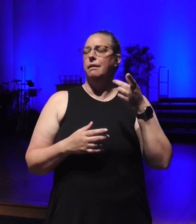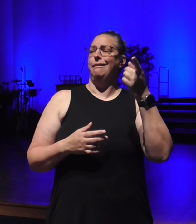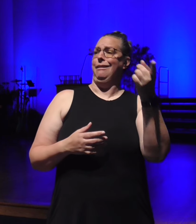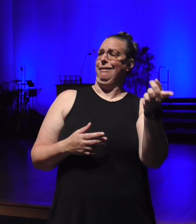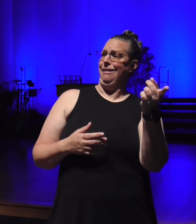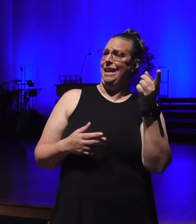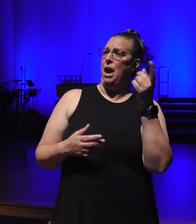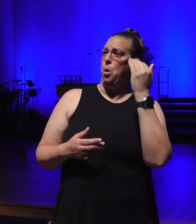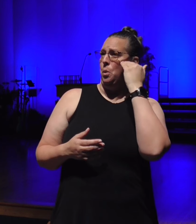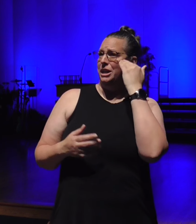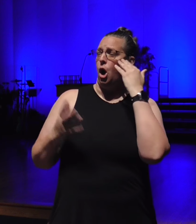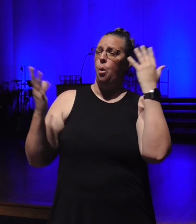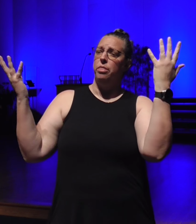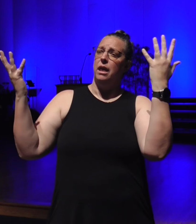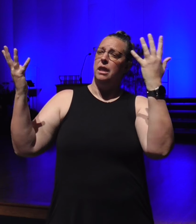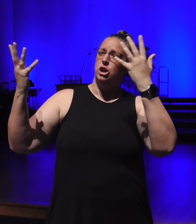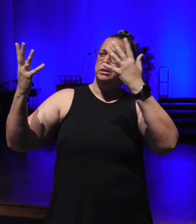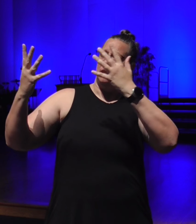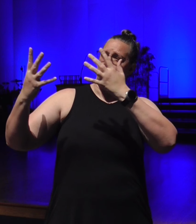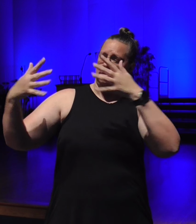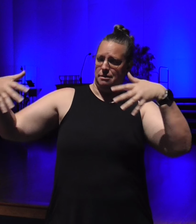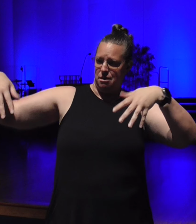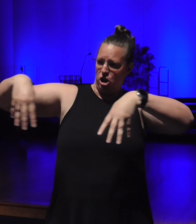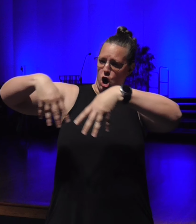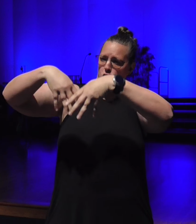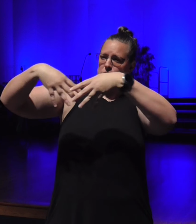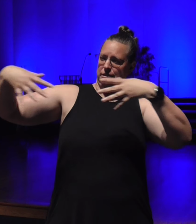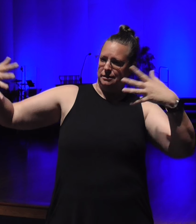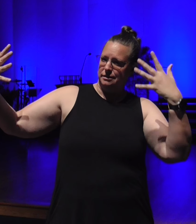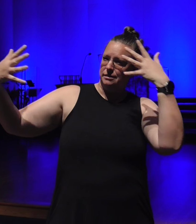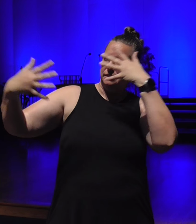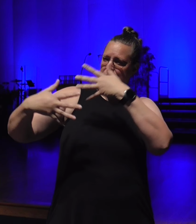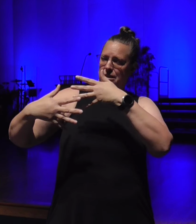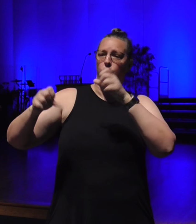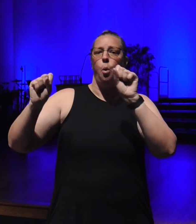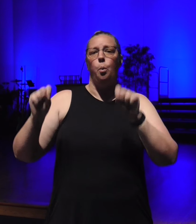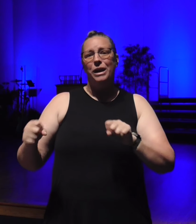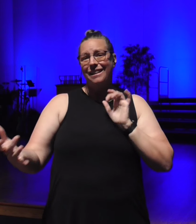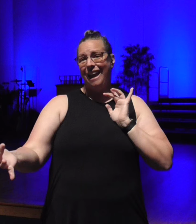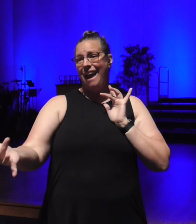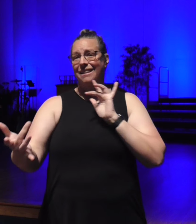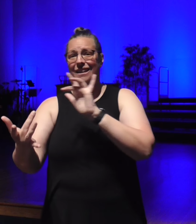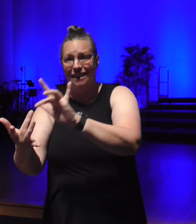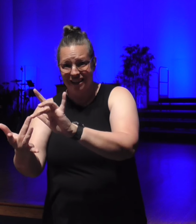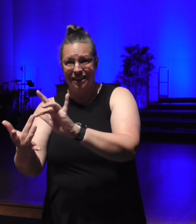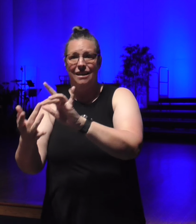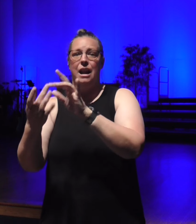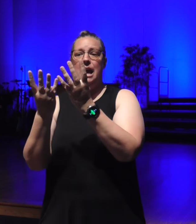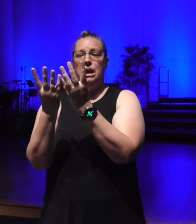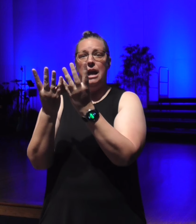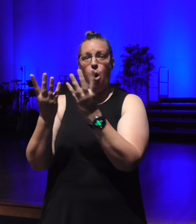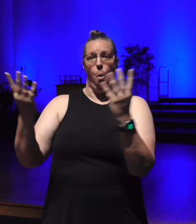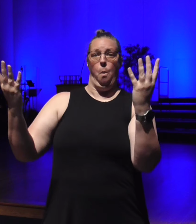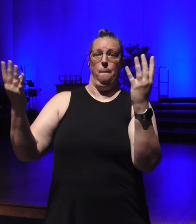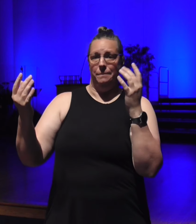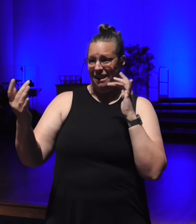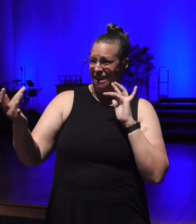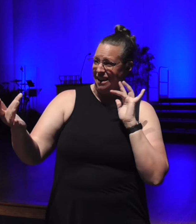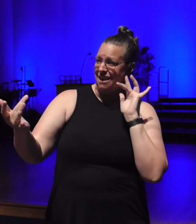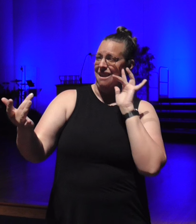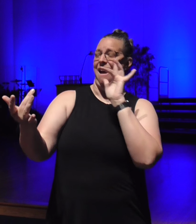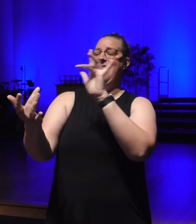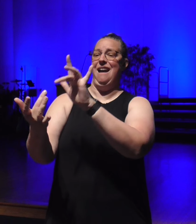veil is thin and we can reach through, it can open at any time to bring you fully,